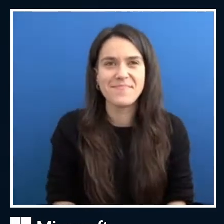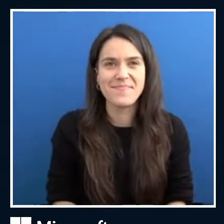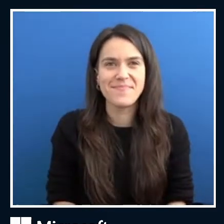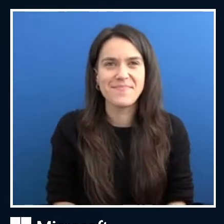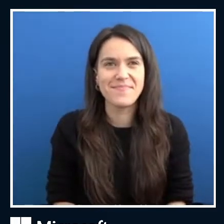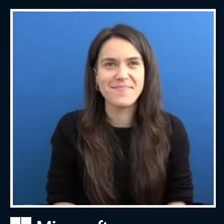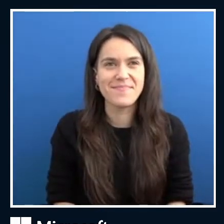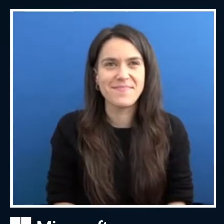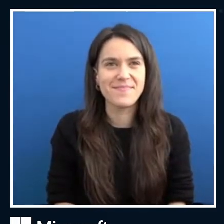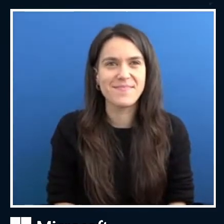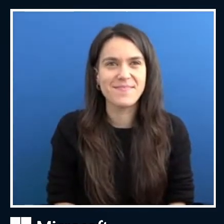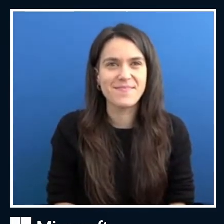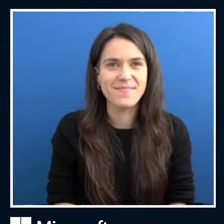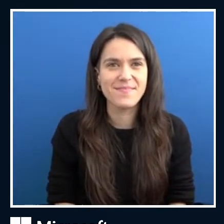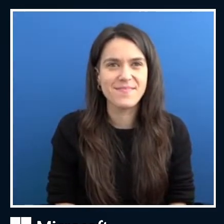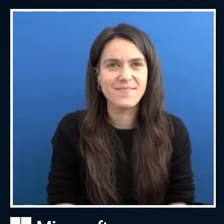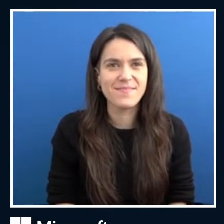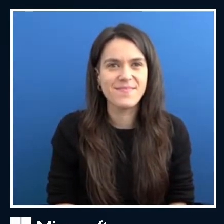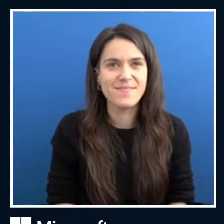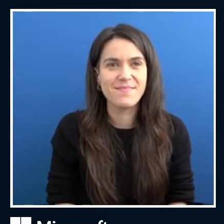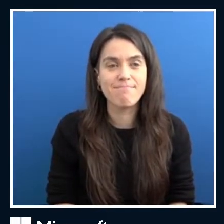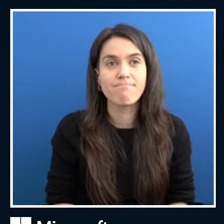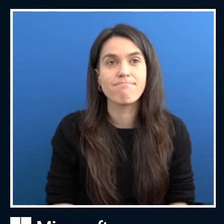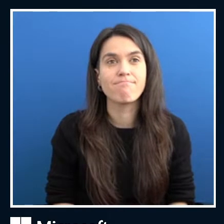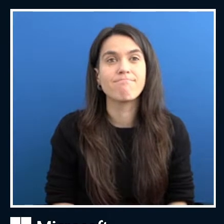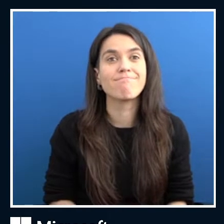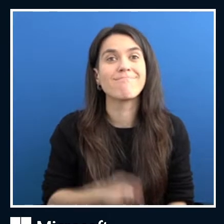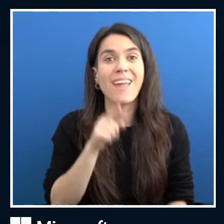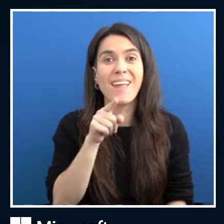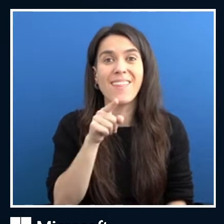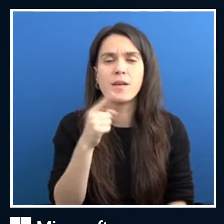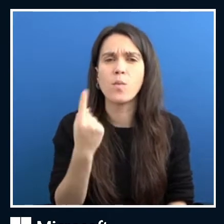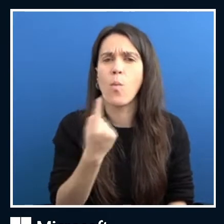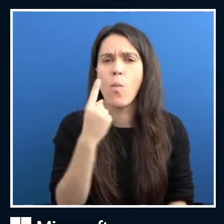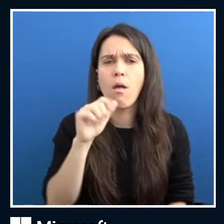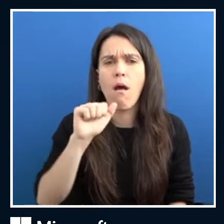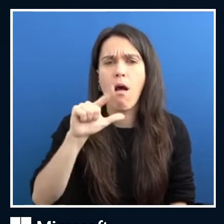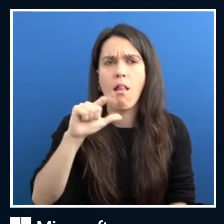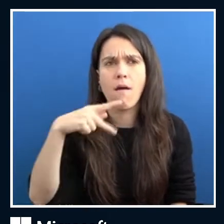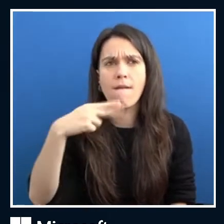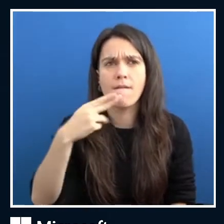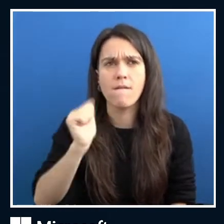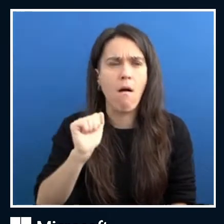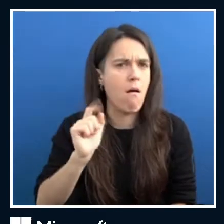only achievement of the last year. There are different other important